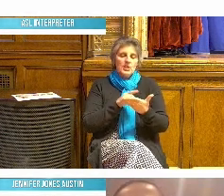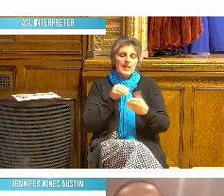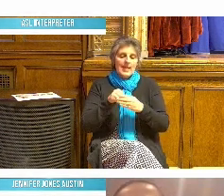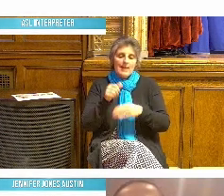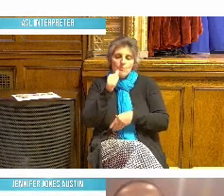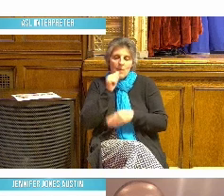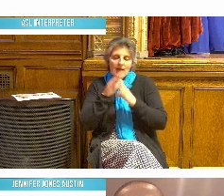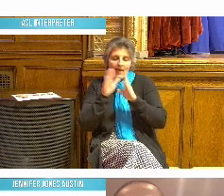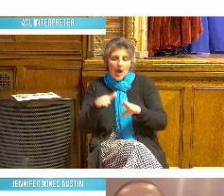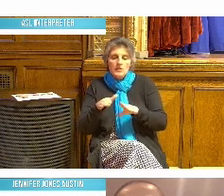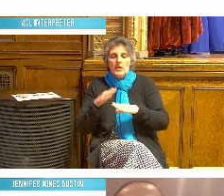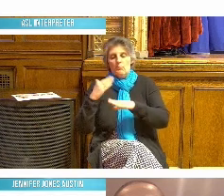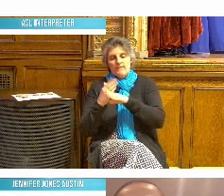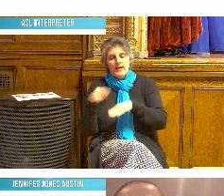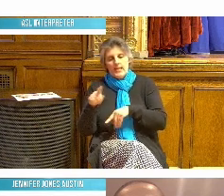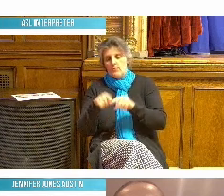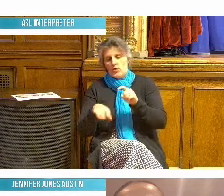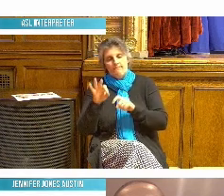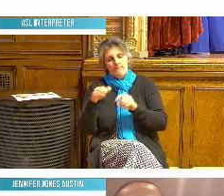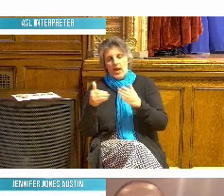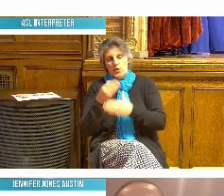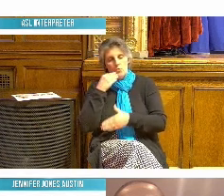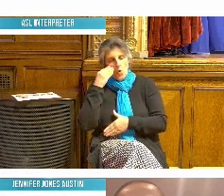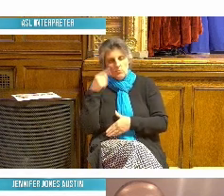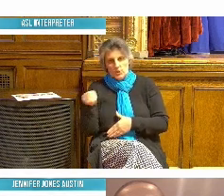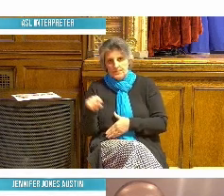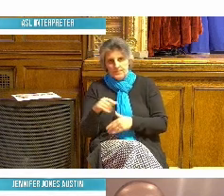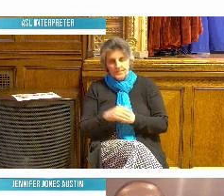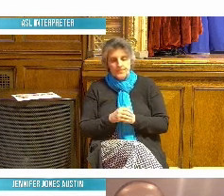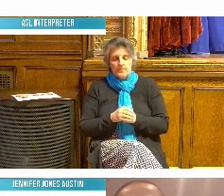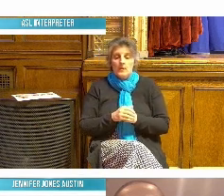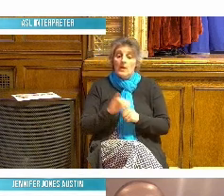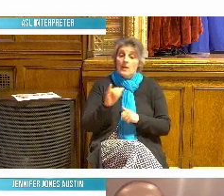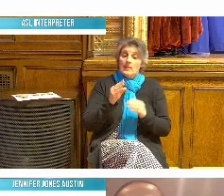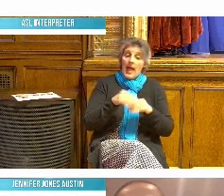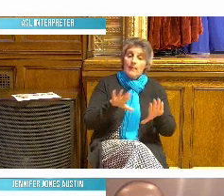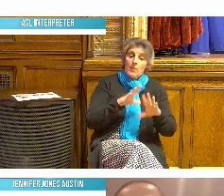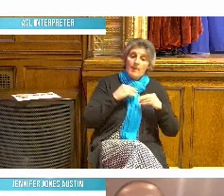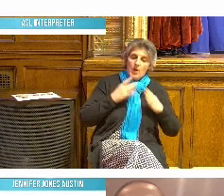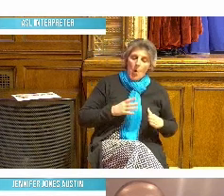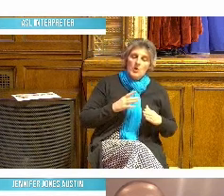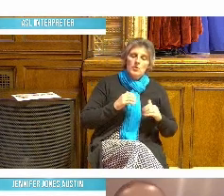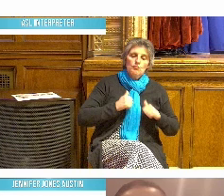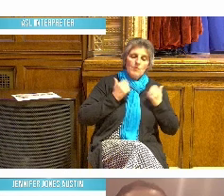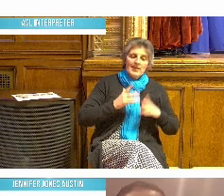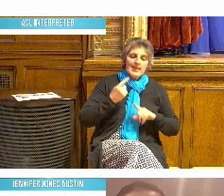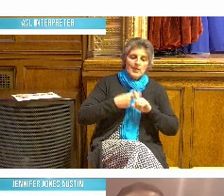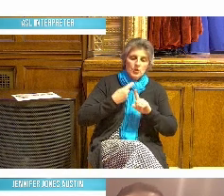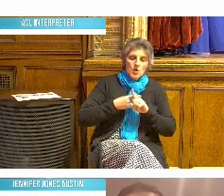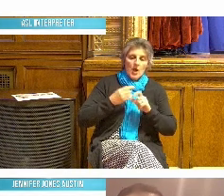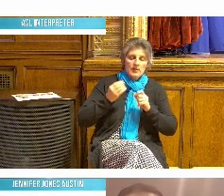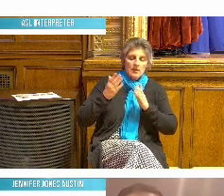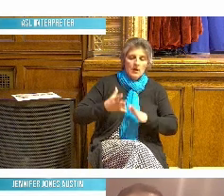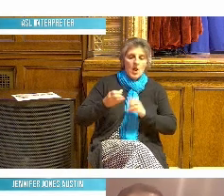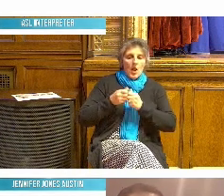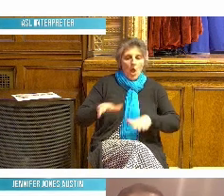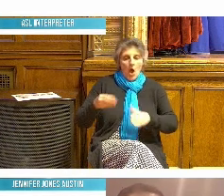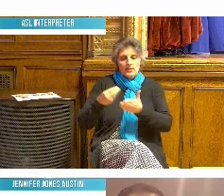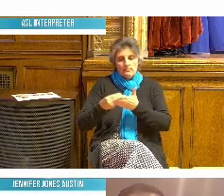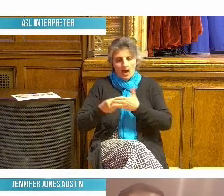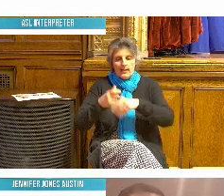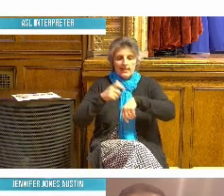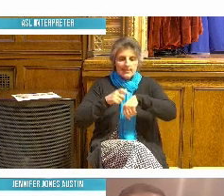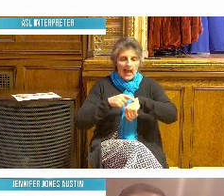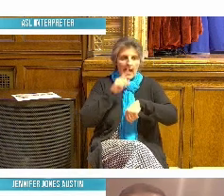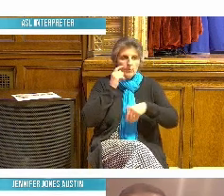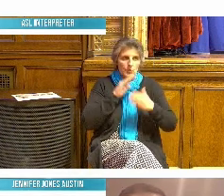prevented displacees from finding new homes. Like property owners, residential tenants lost time and money to urban renewal.